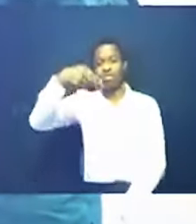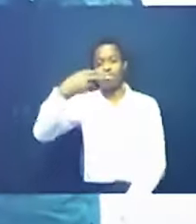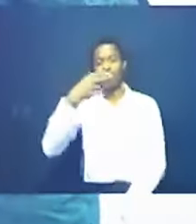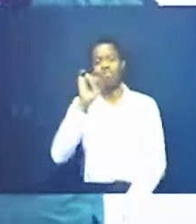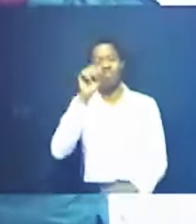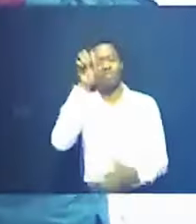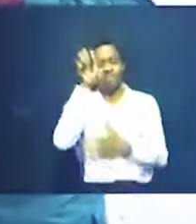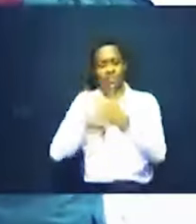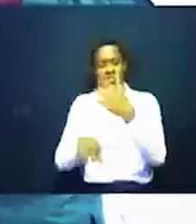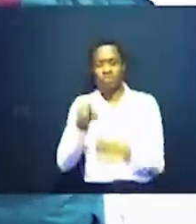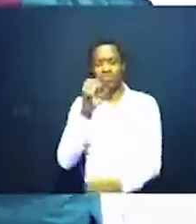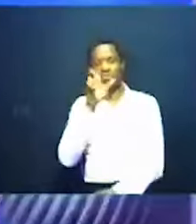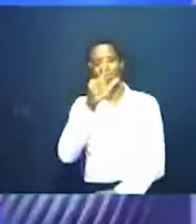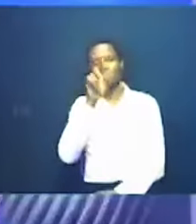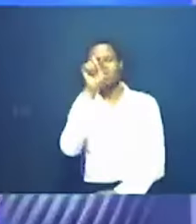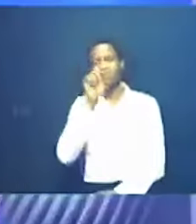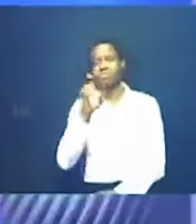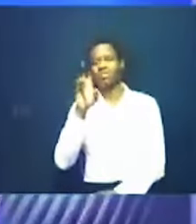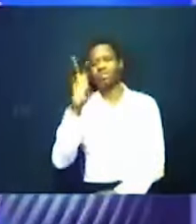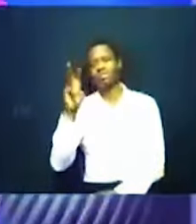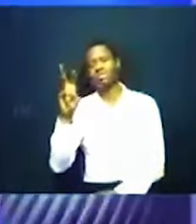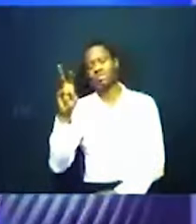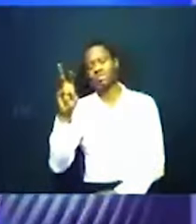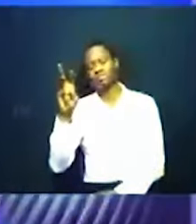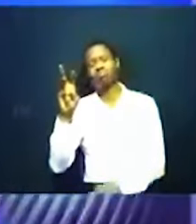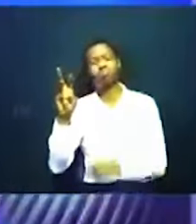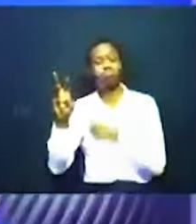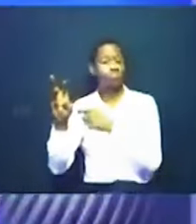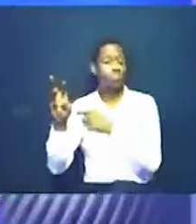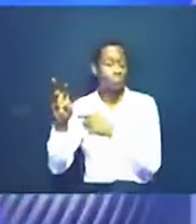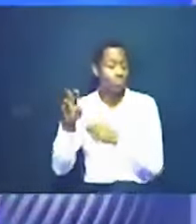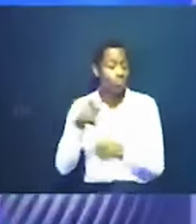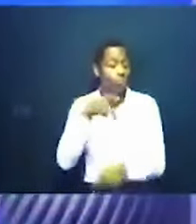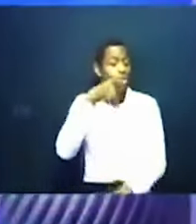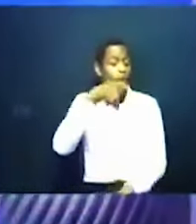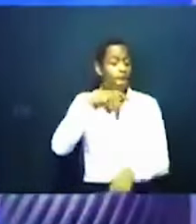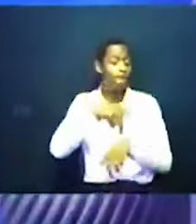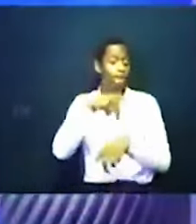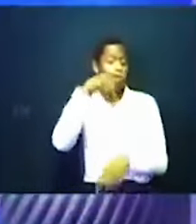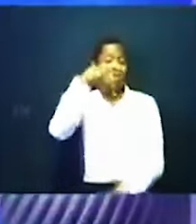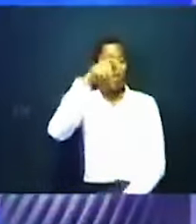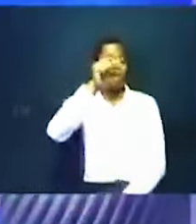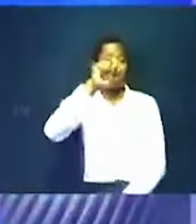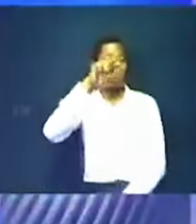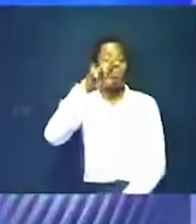3, verse 16. Paul was praying for the church in